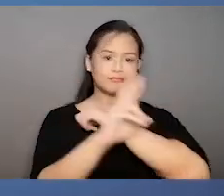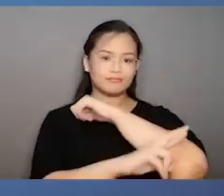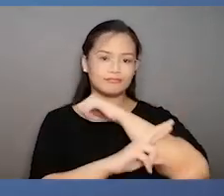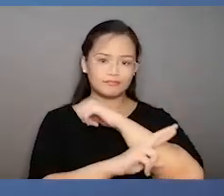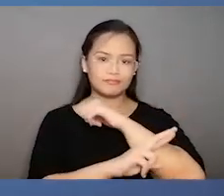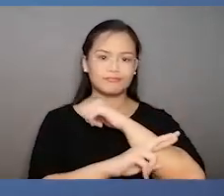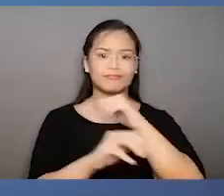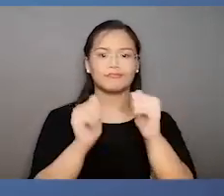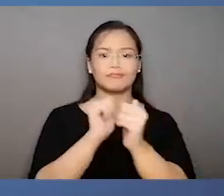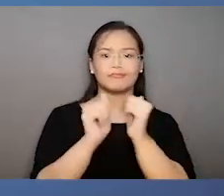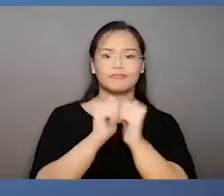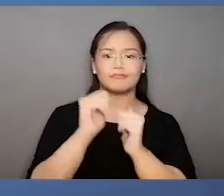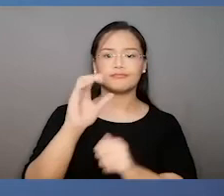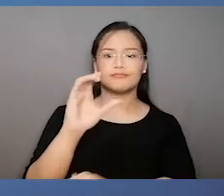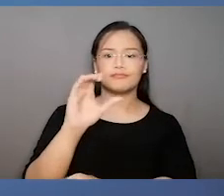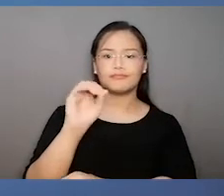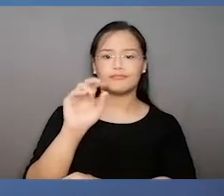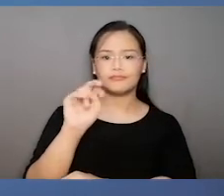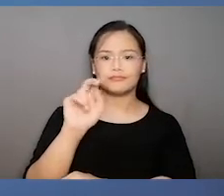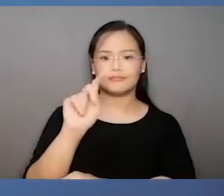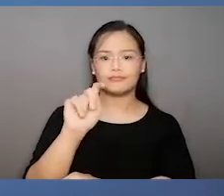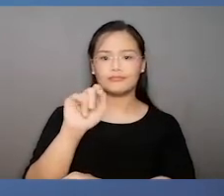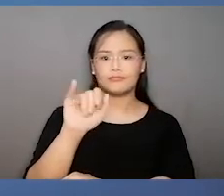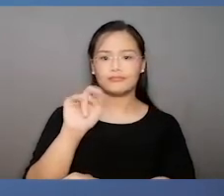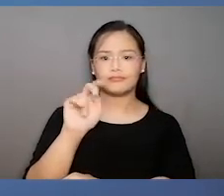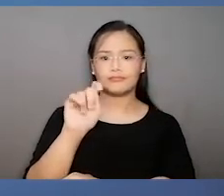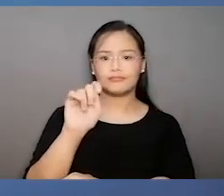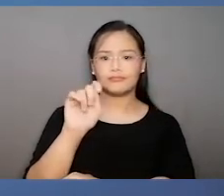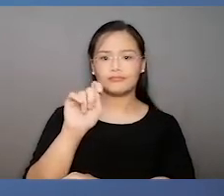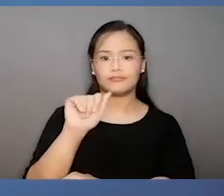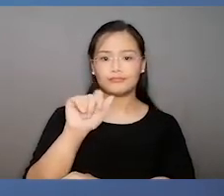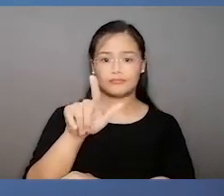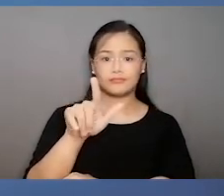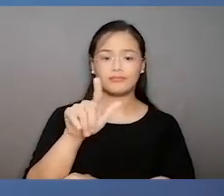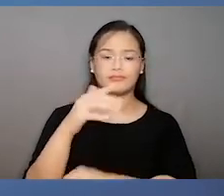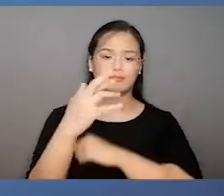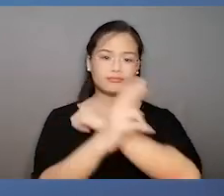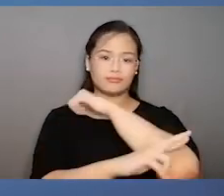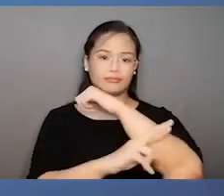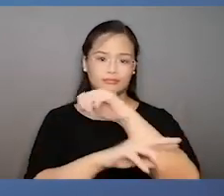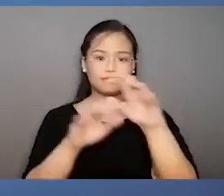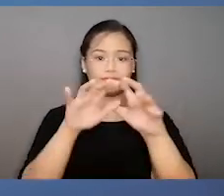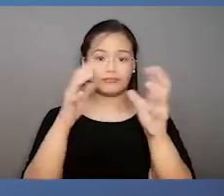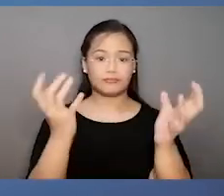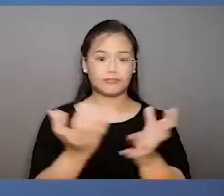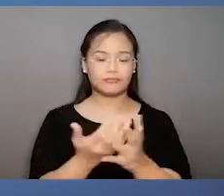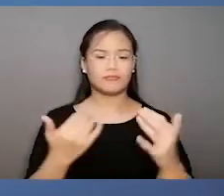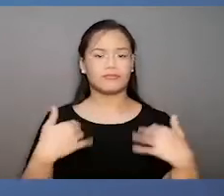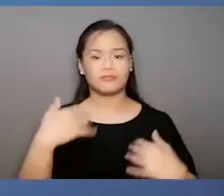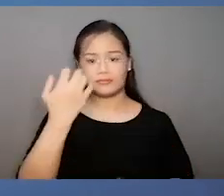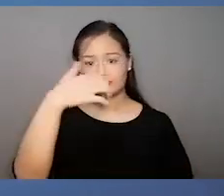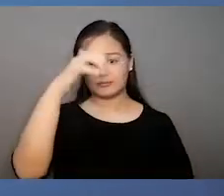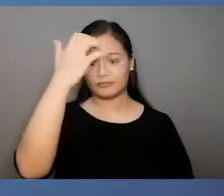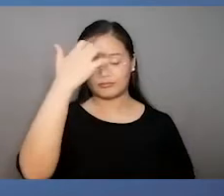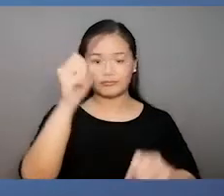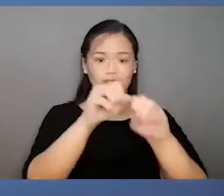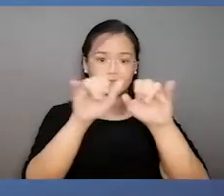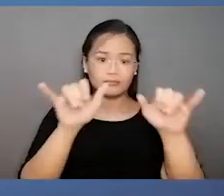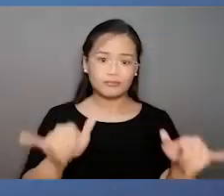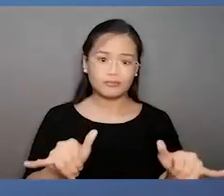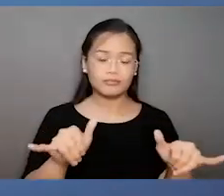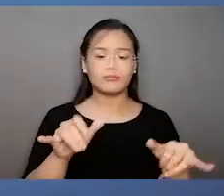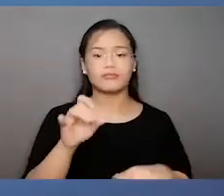continental regions of the world. Particularly, we have the European system, where you have the European Court of